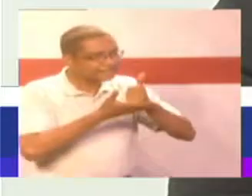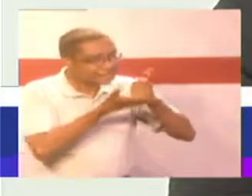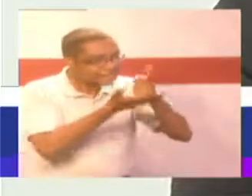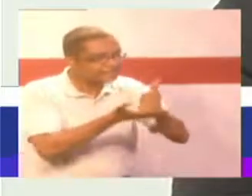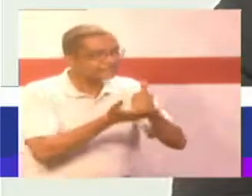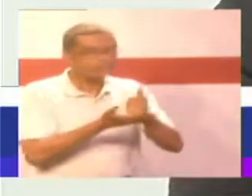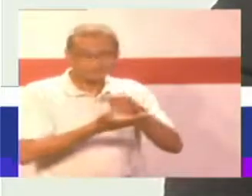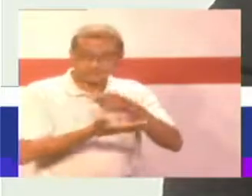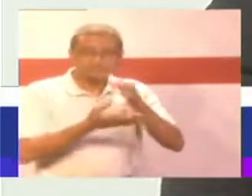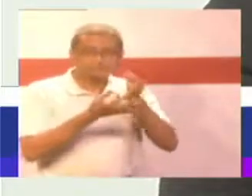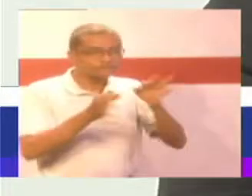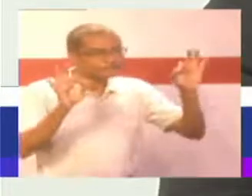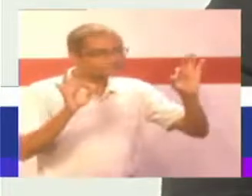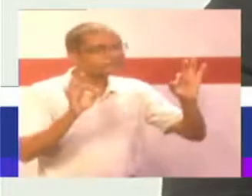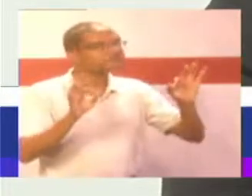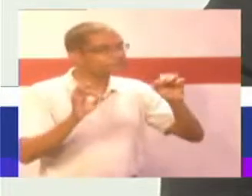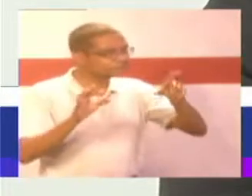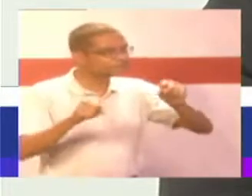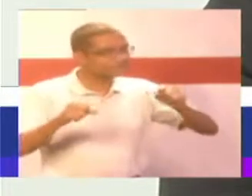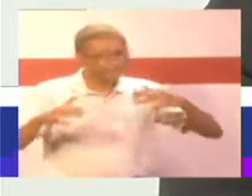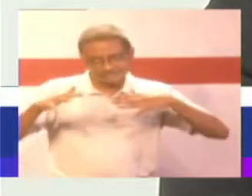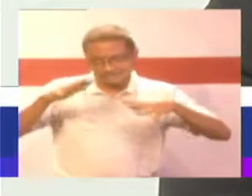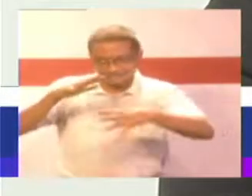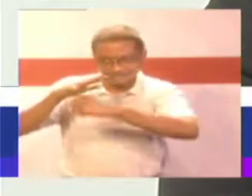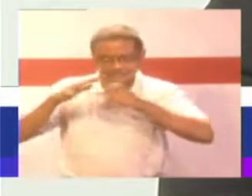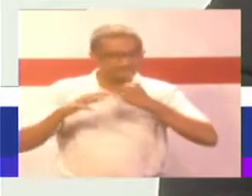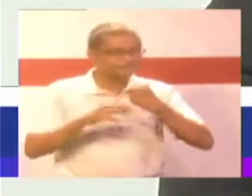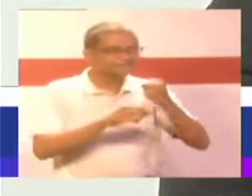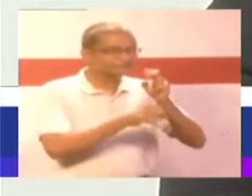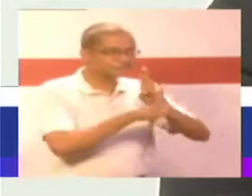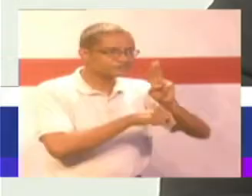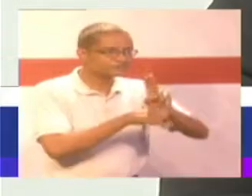available right now. So let's vaccinate TNT.